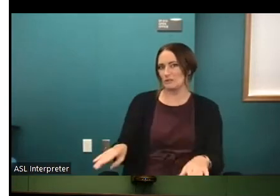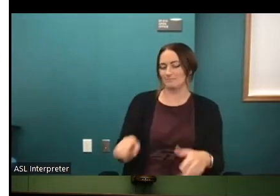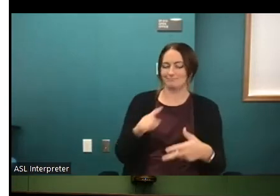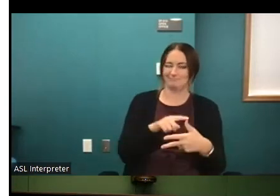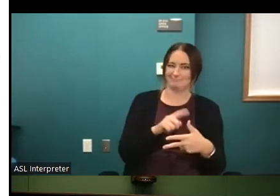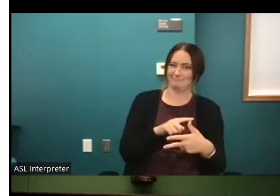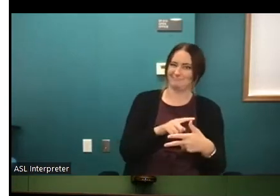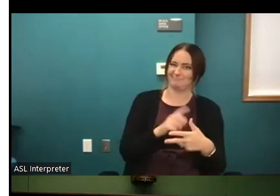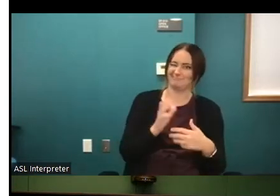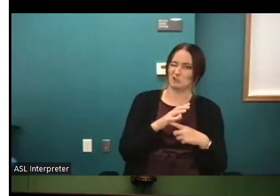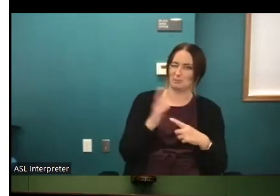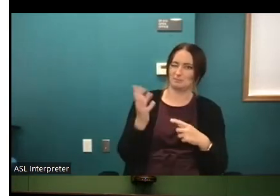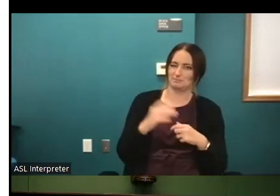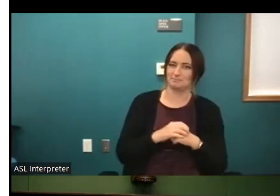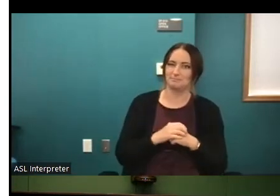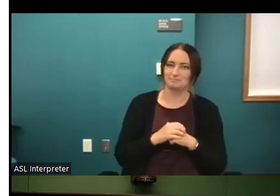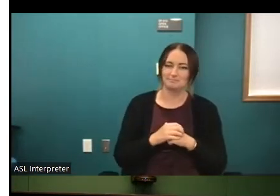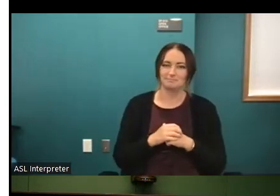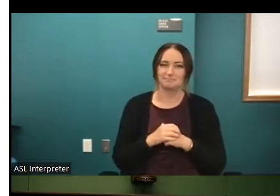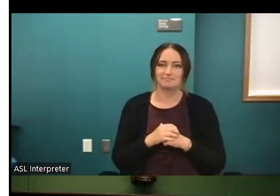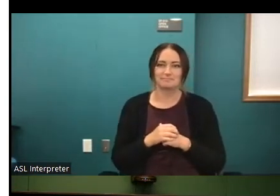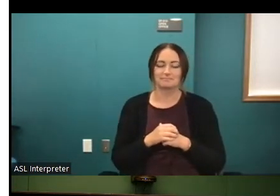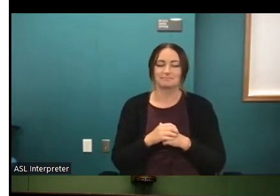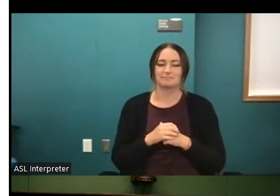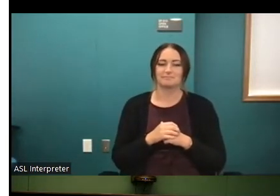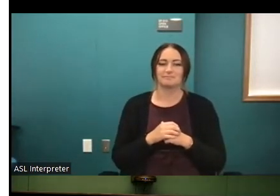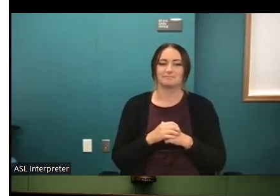sense, developmentally speaking. So anyway, okay.